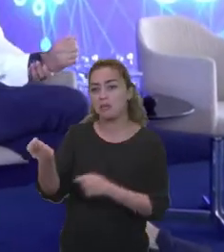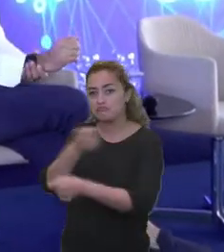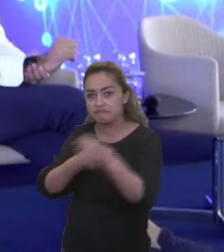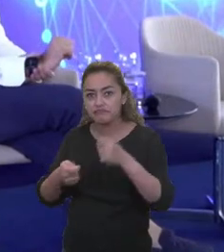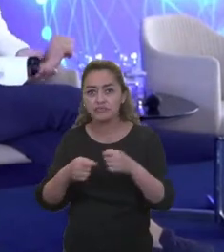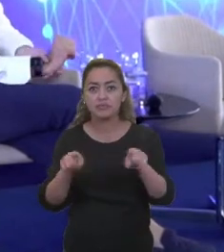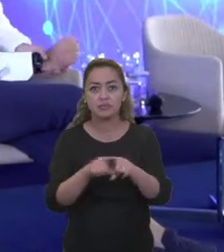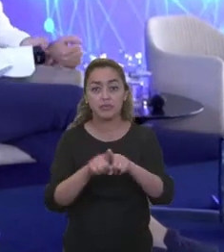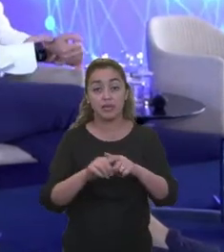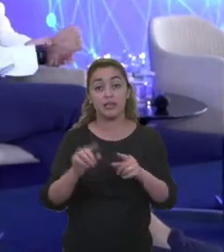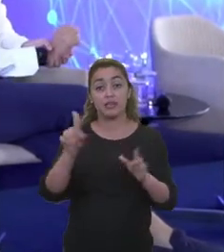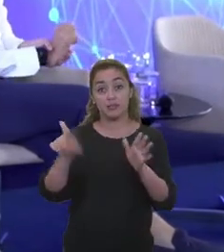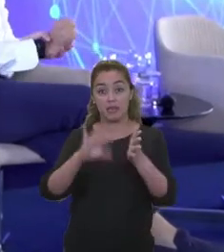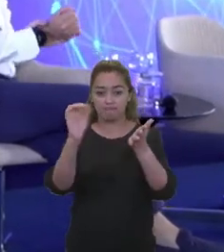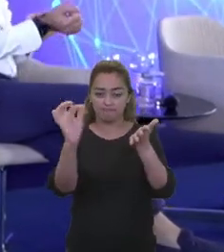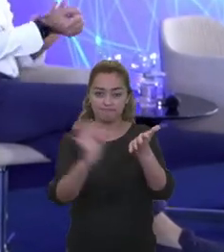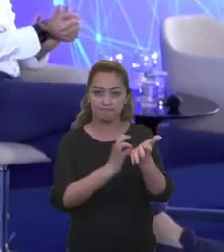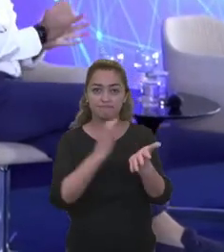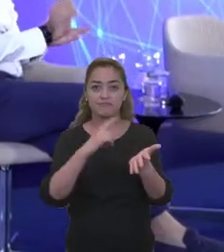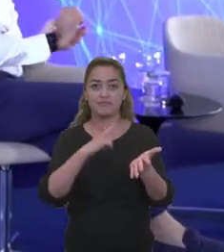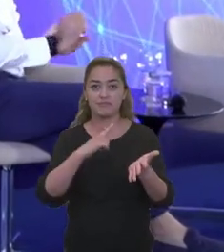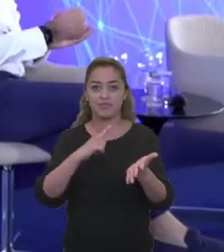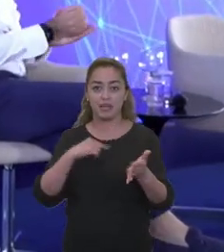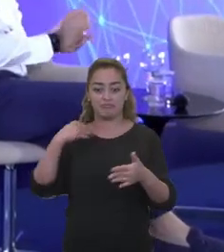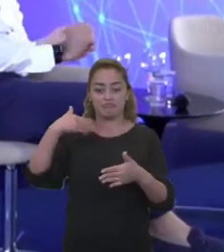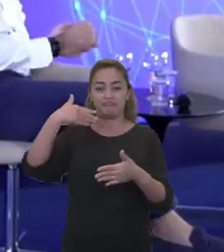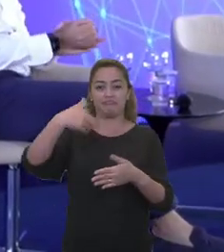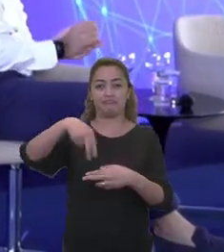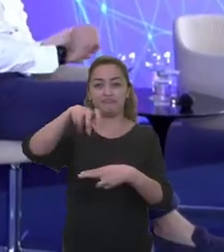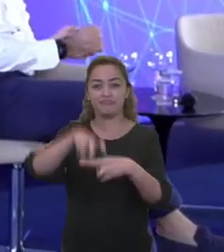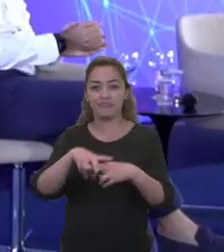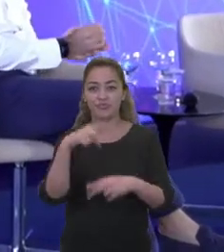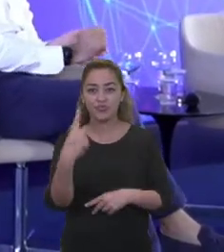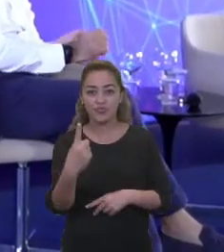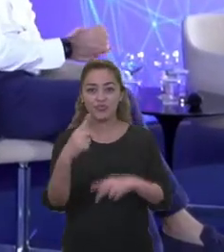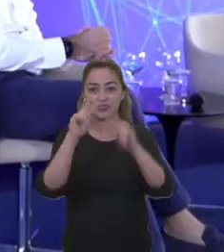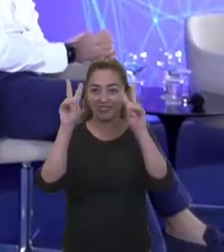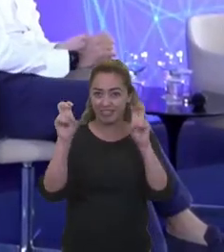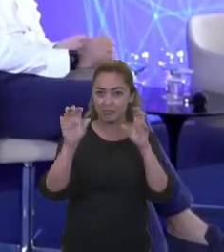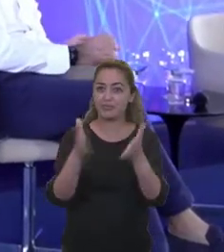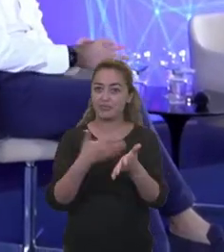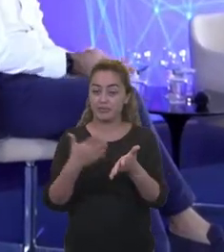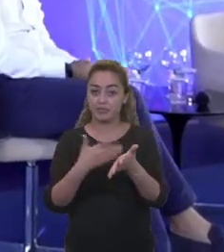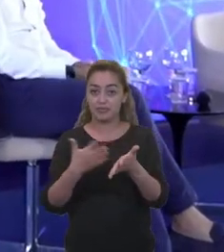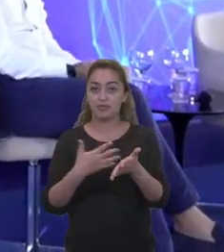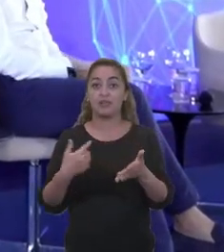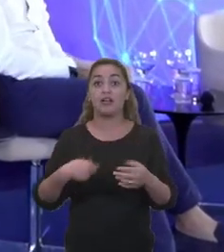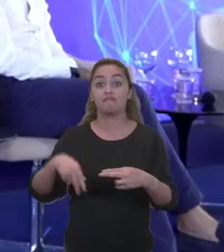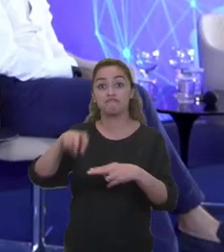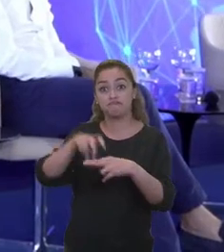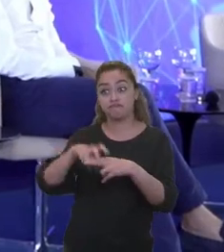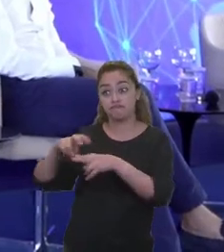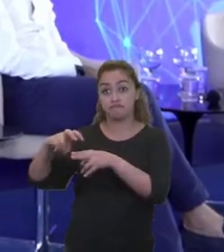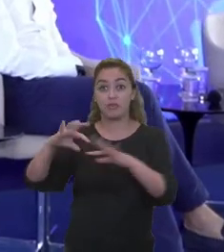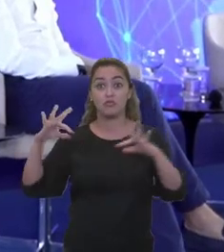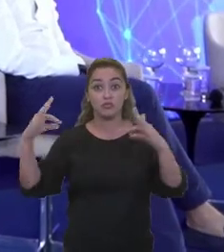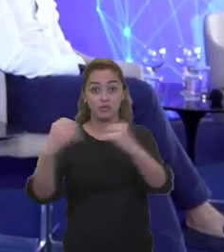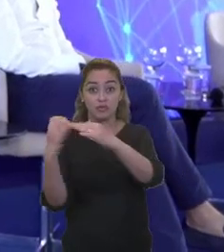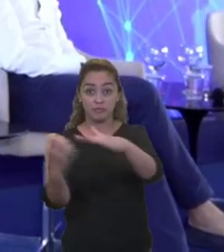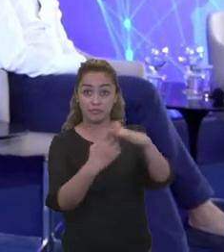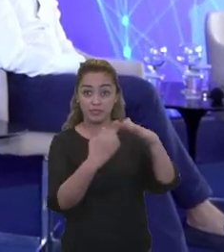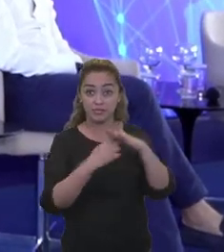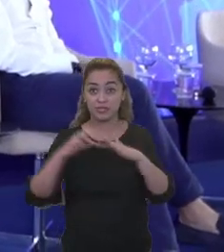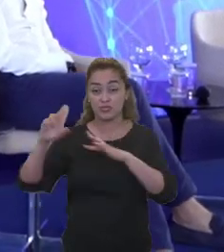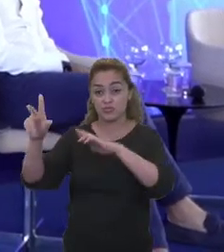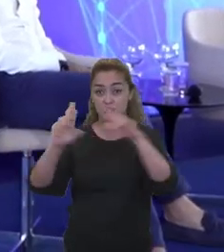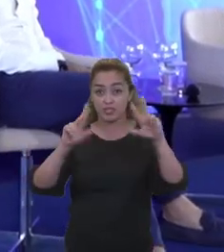consultant to universities, and author of the book My Way Until Chair Number One. She is advisor to different